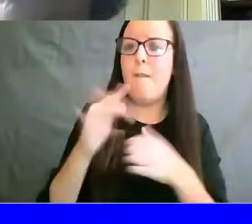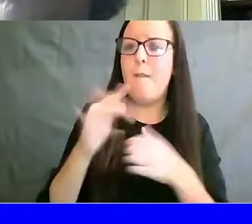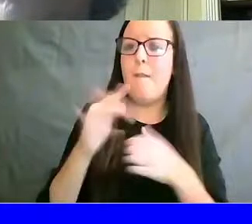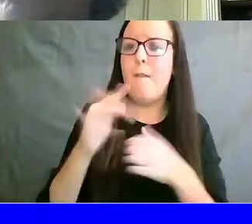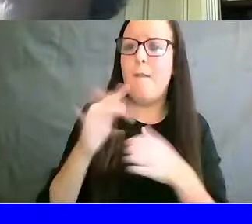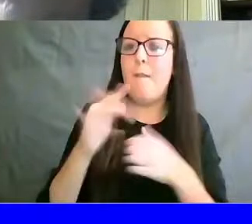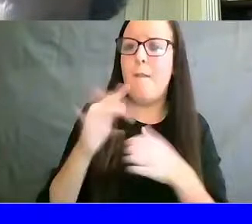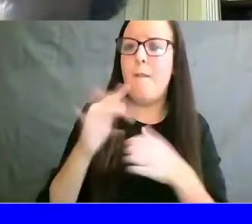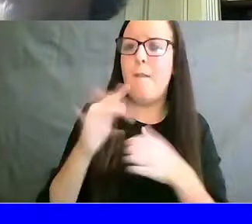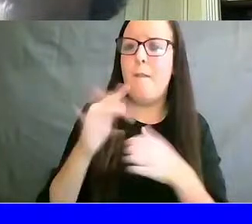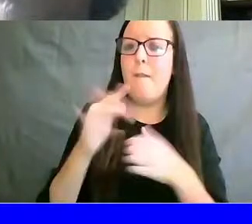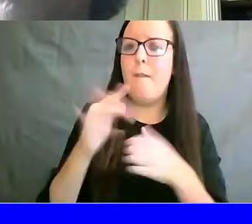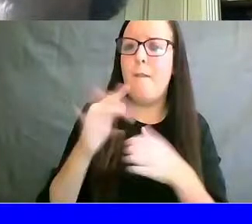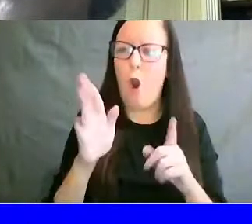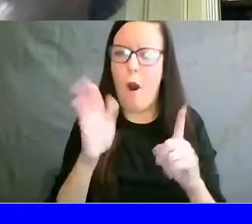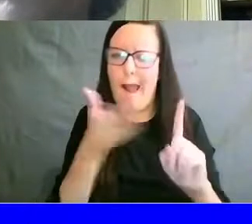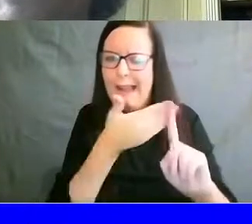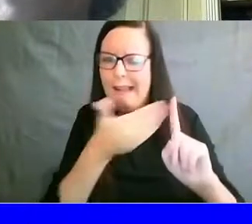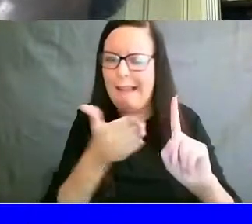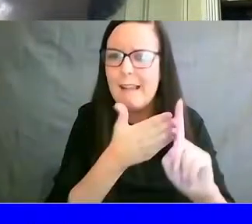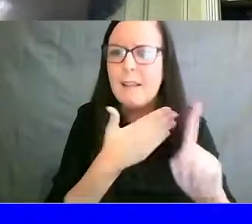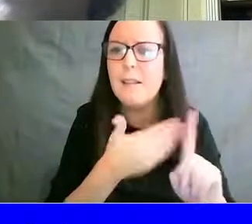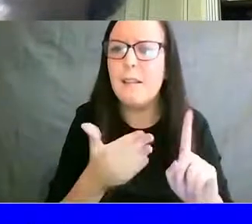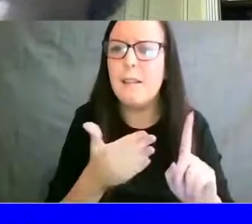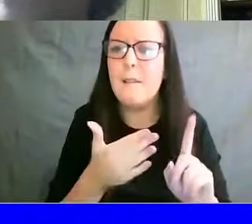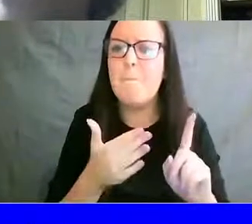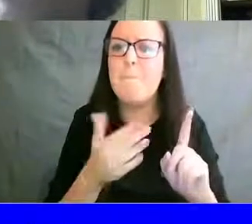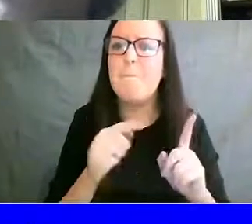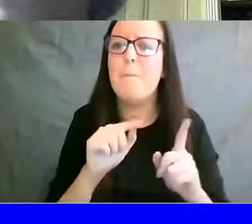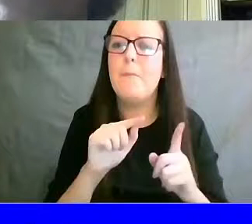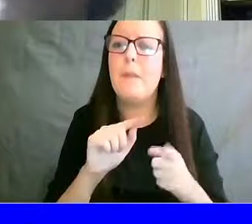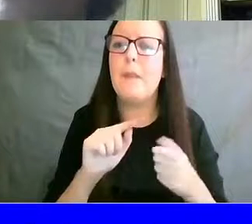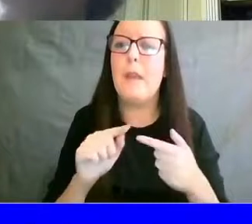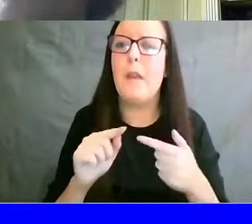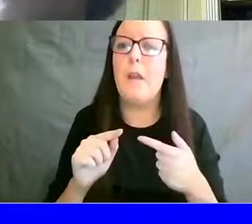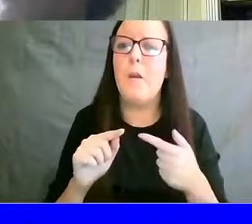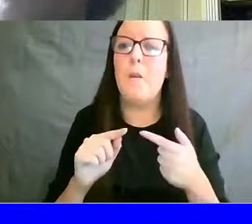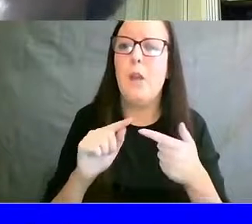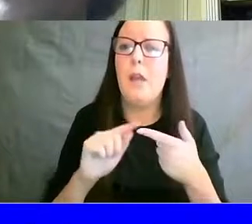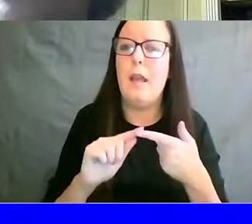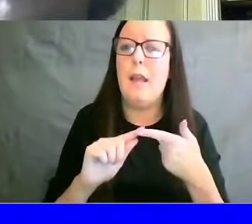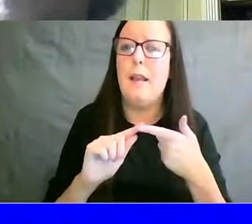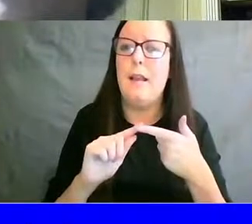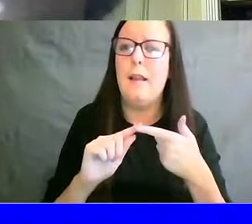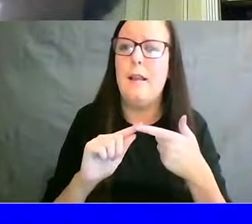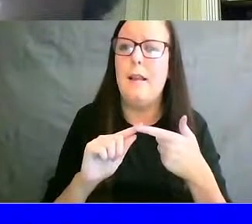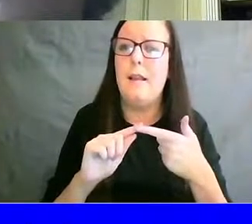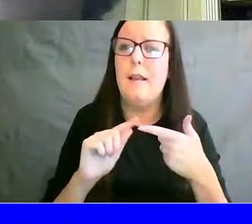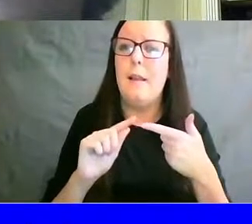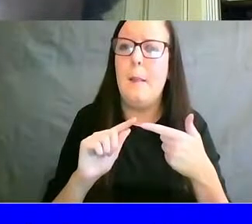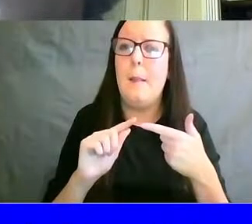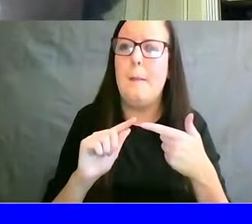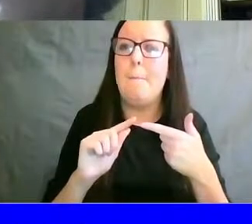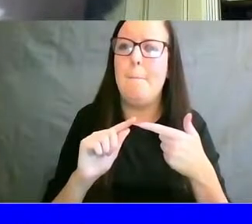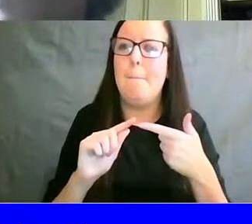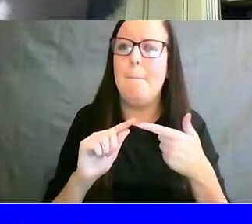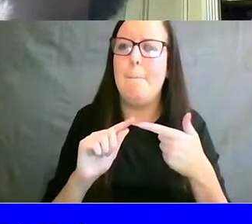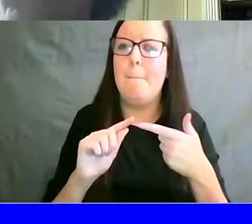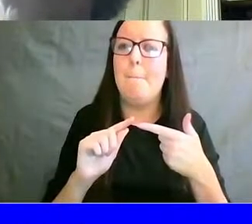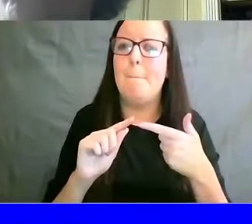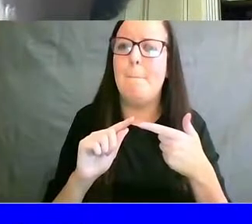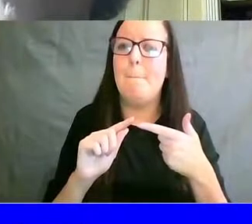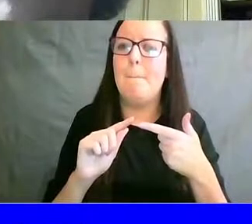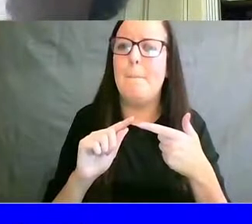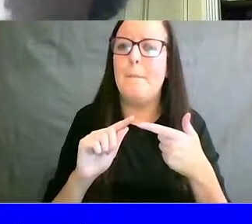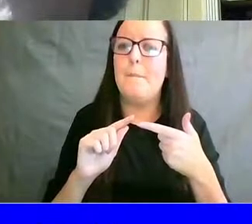take all appropriate legislative, administrative, social, educational and other measures to protect persons with disabilities